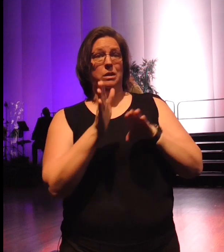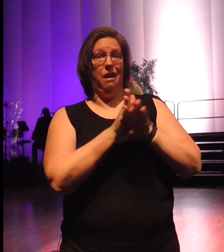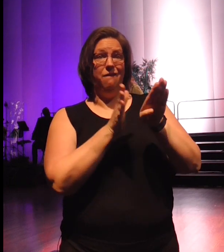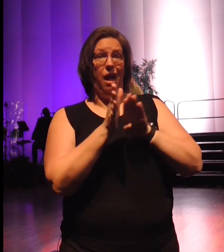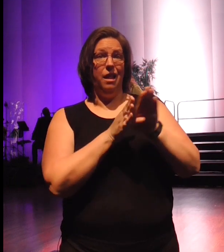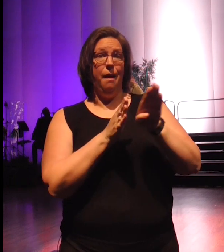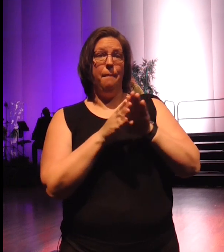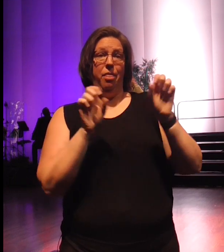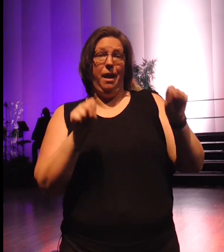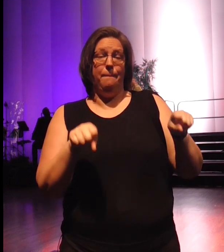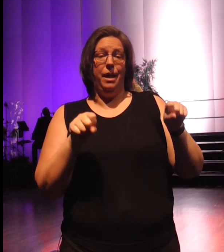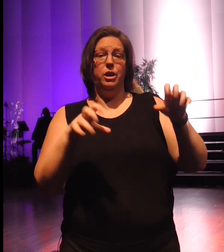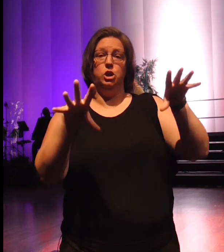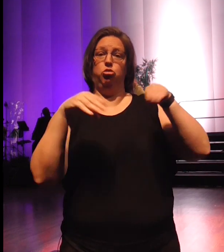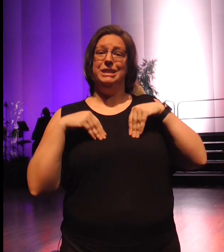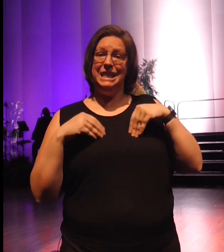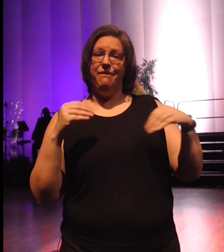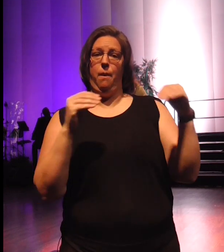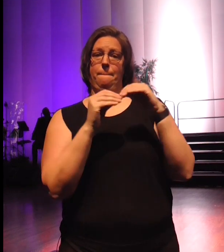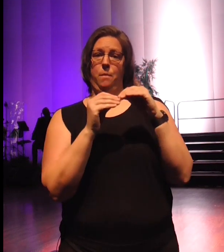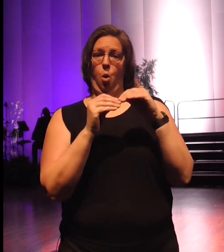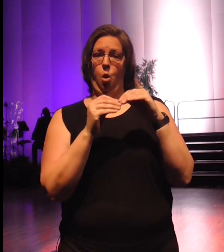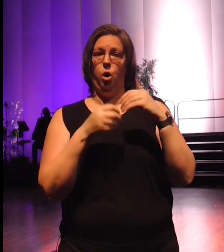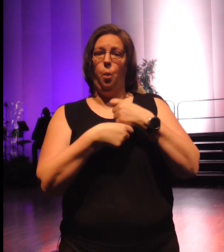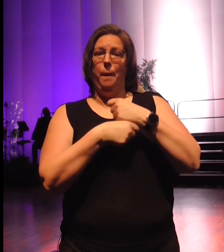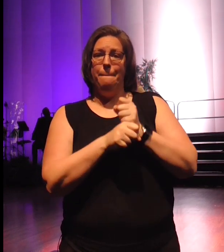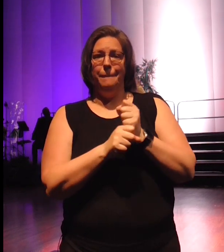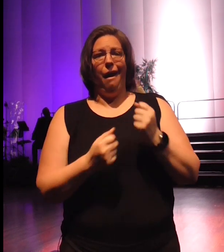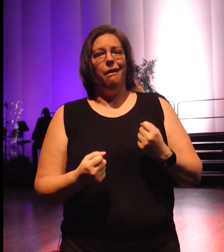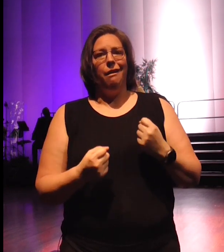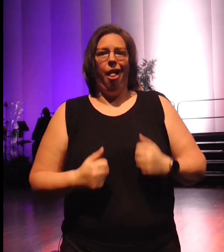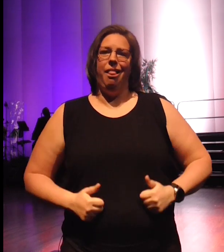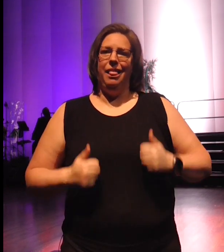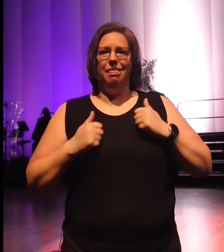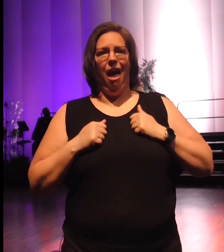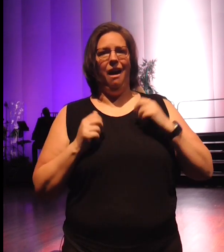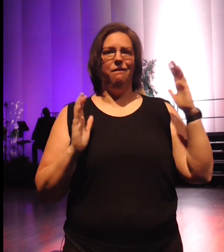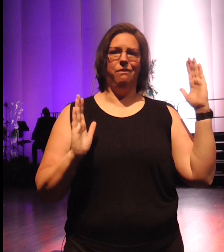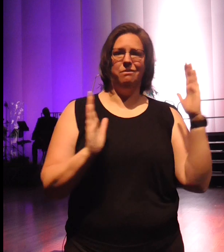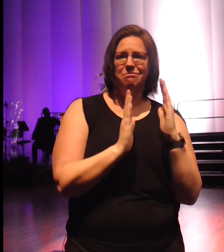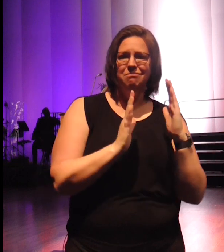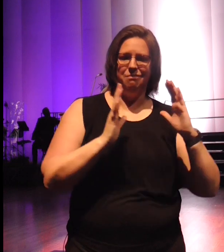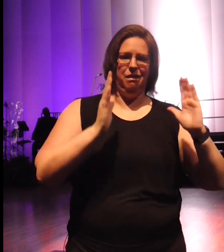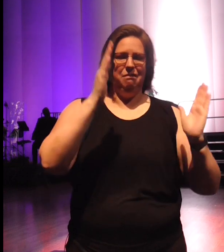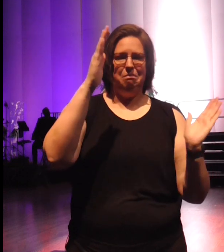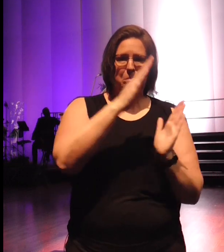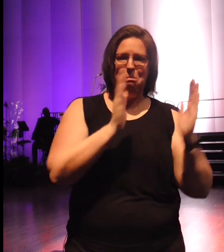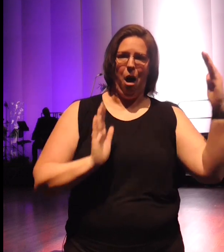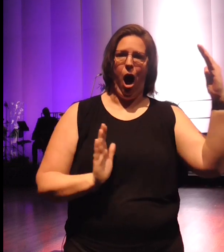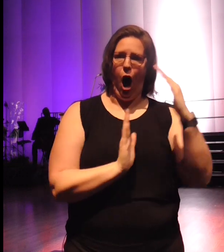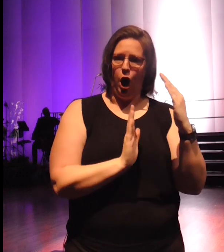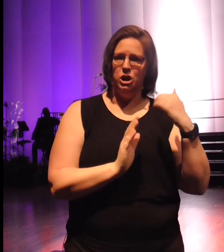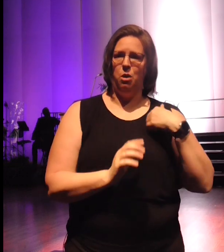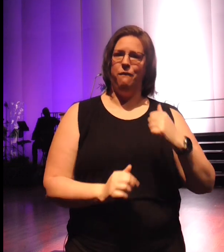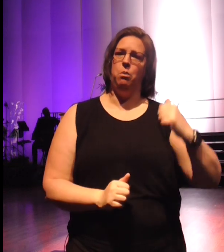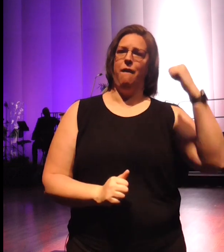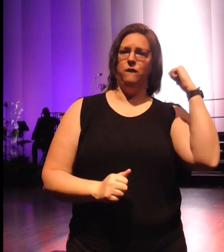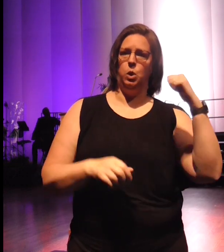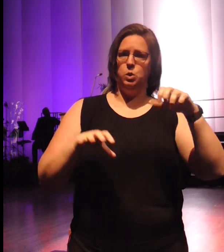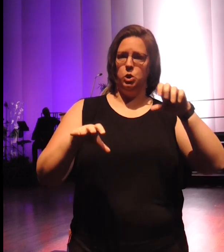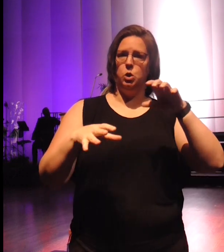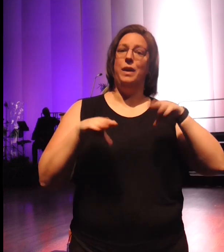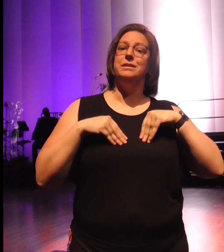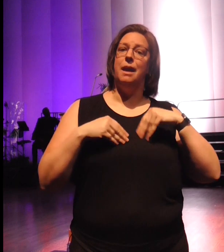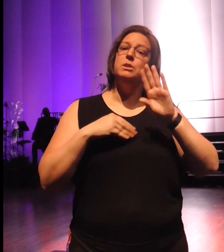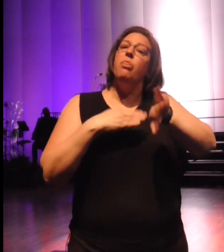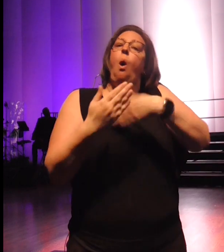more? We make life little and mean and limit our own possibilities when we refuse to accept the whole gift of God.